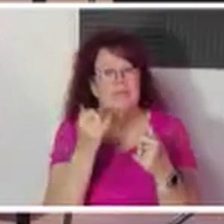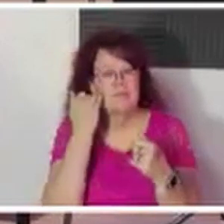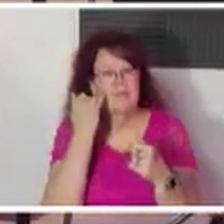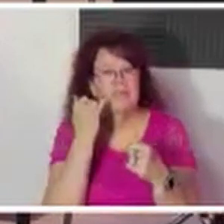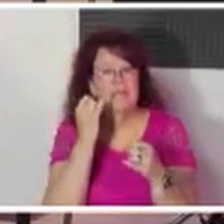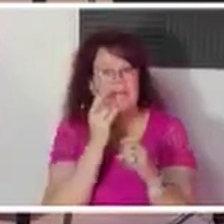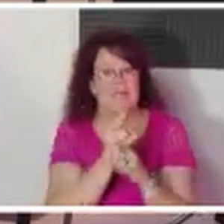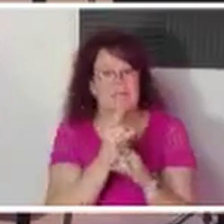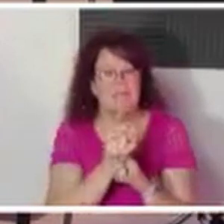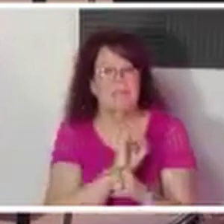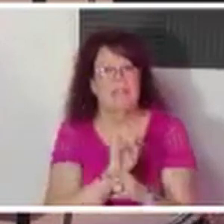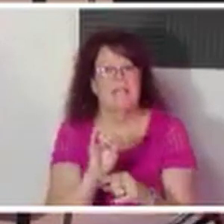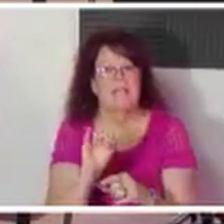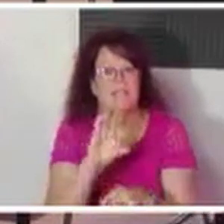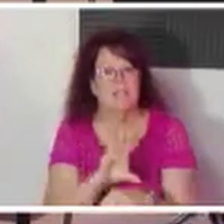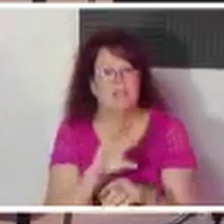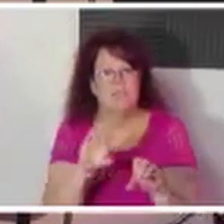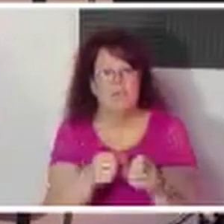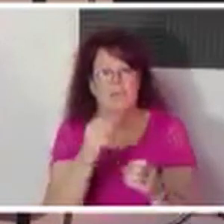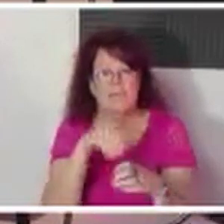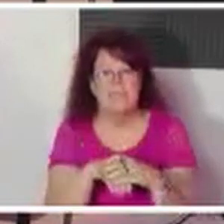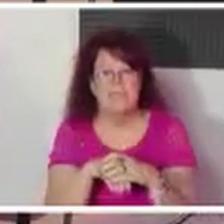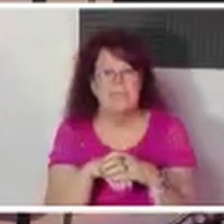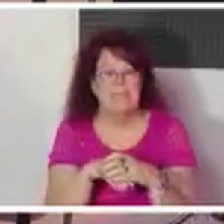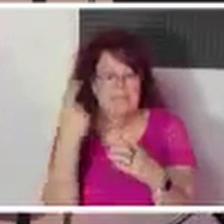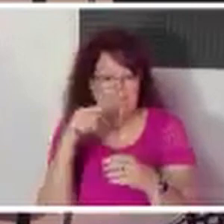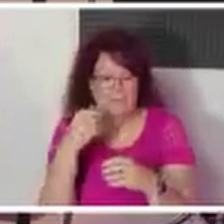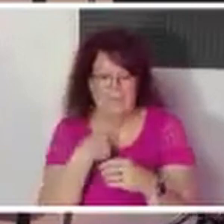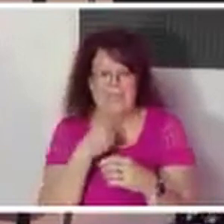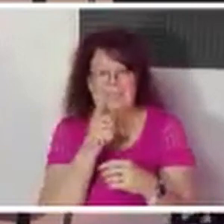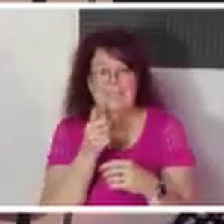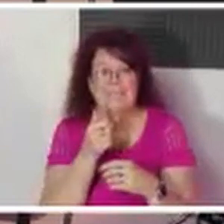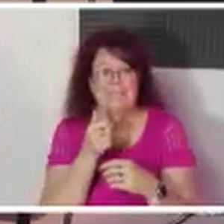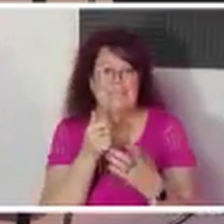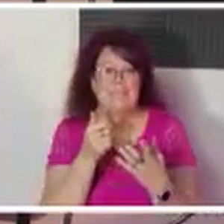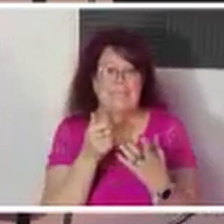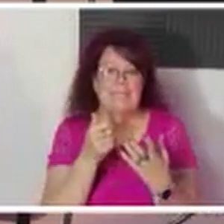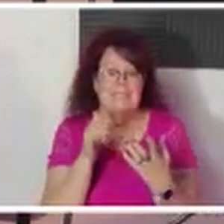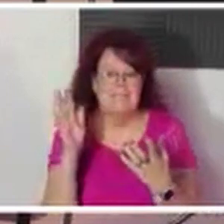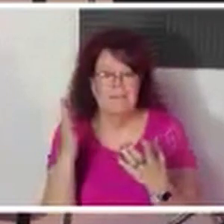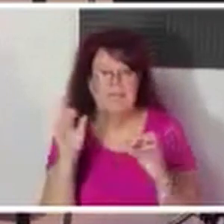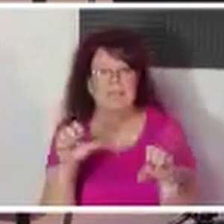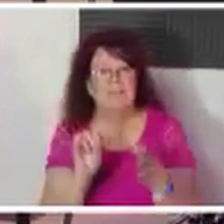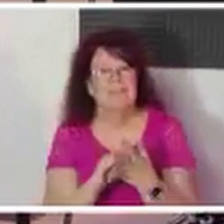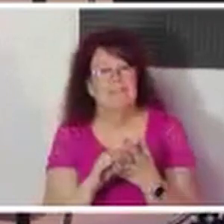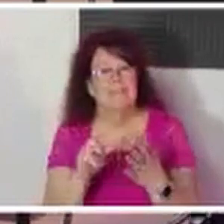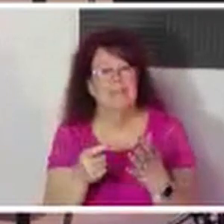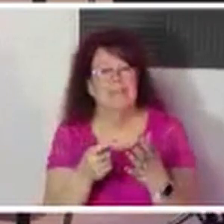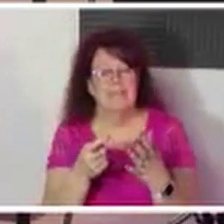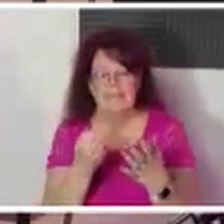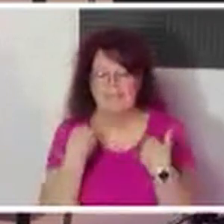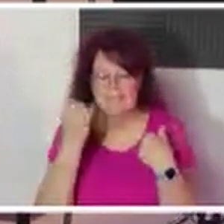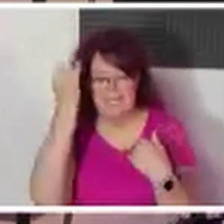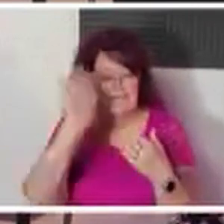church had something broken within it, it for me didn't feel like I could throw out the baby with the bathwater in that. And I kind of clung to this idea of